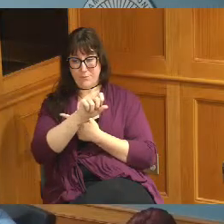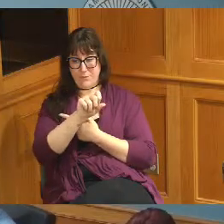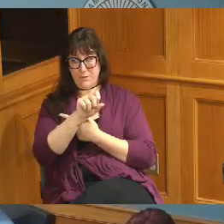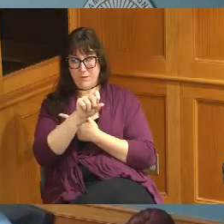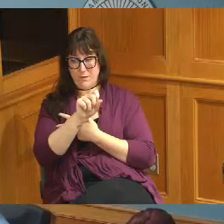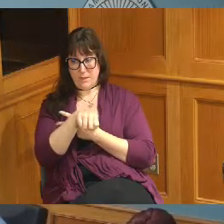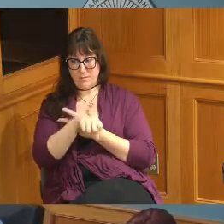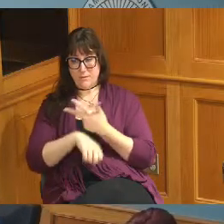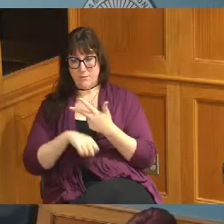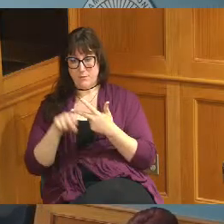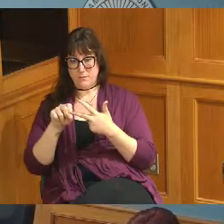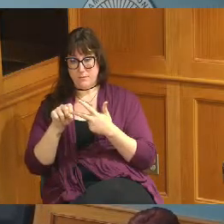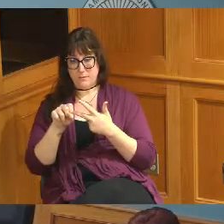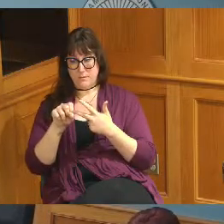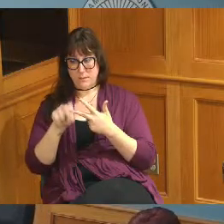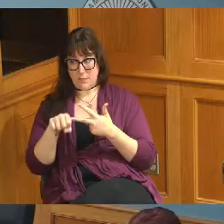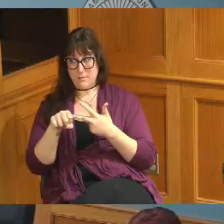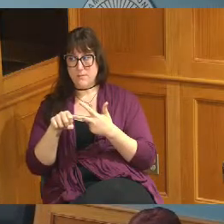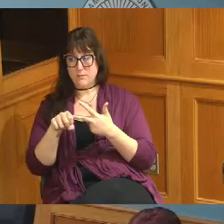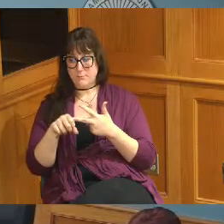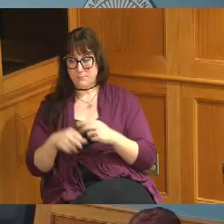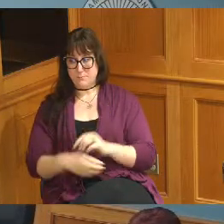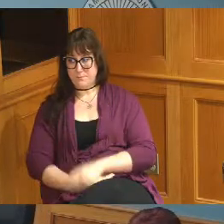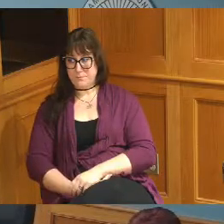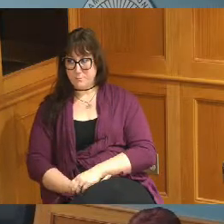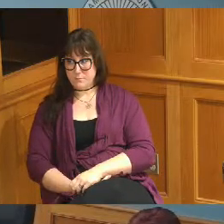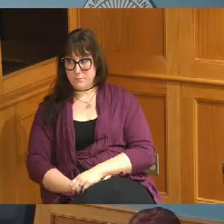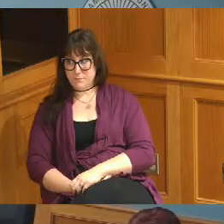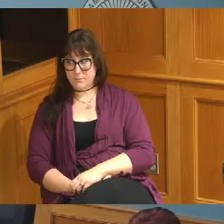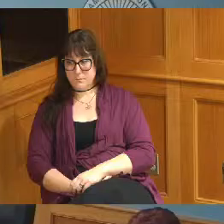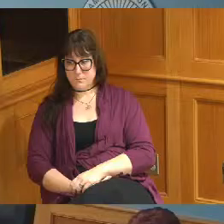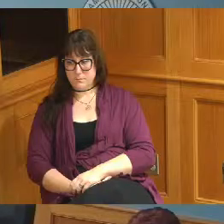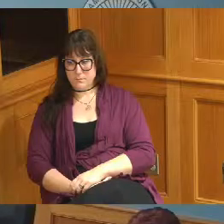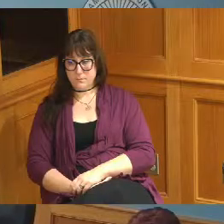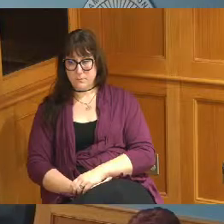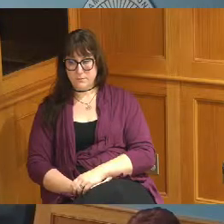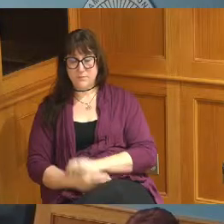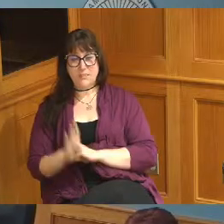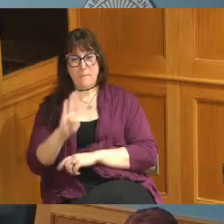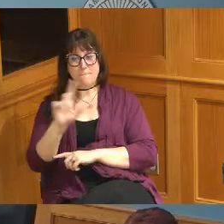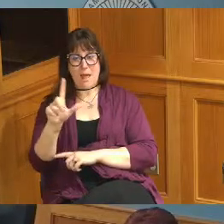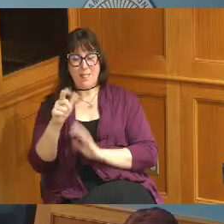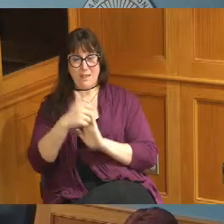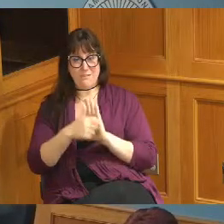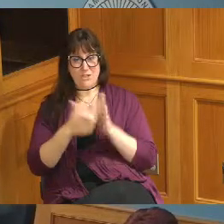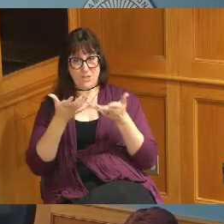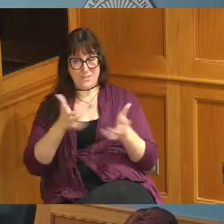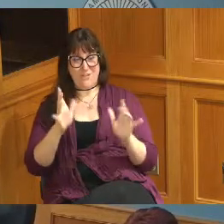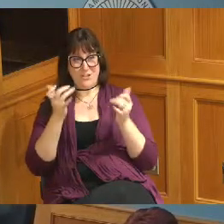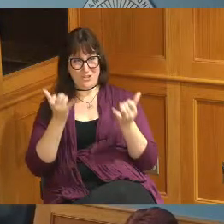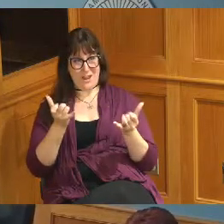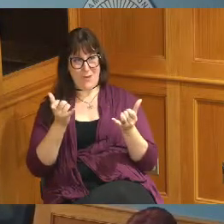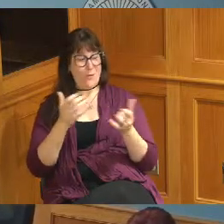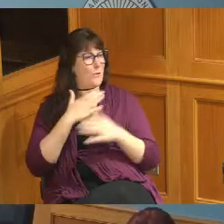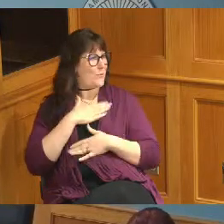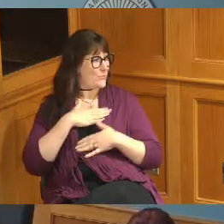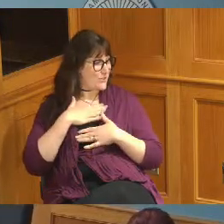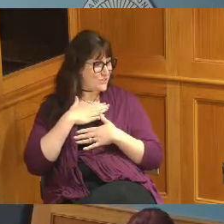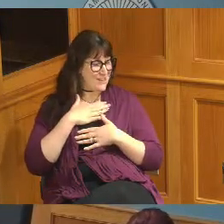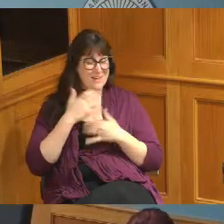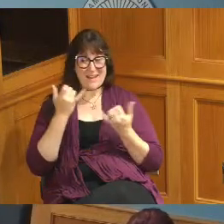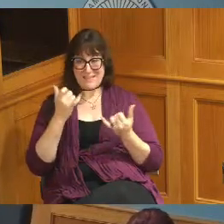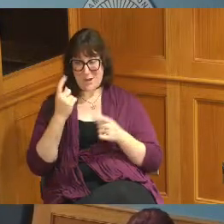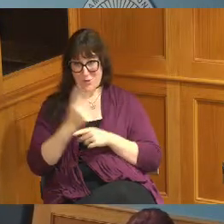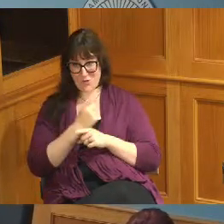Summer Dumas? Yes. Commissioner Reese? All right, thank you. That completes the by leave agenda, Commissioners. Appreciate it. Let's get to the